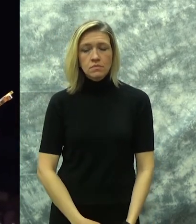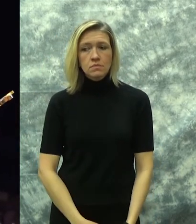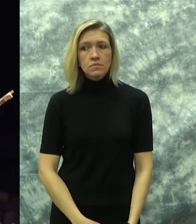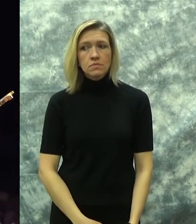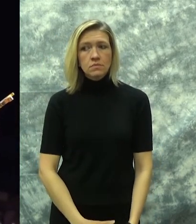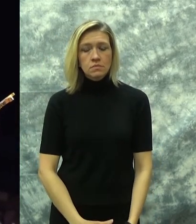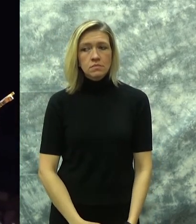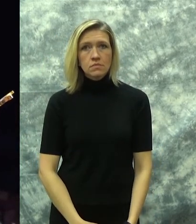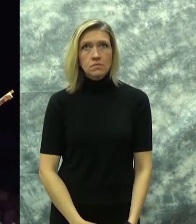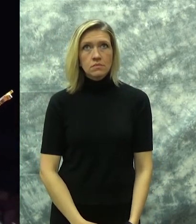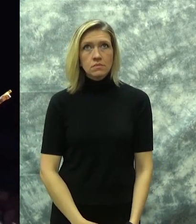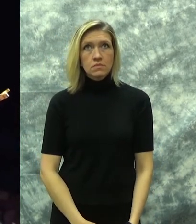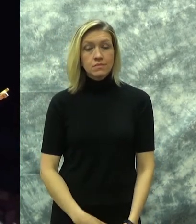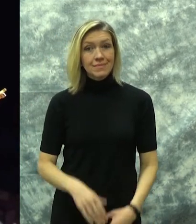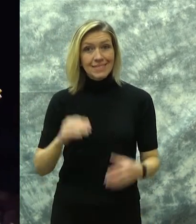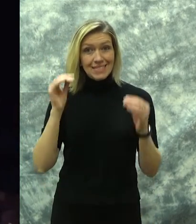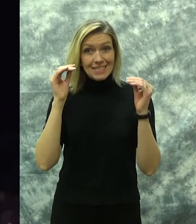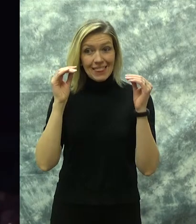Which inspired the song.